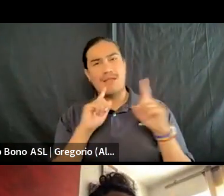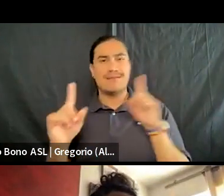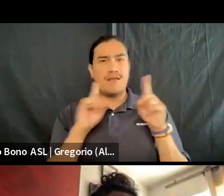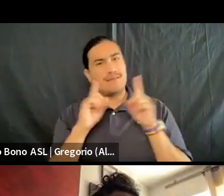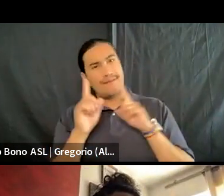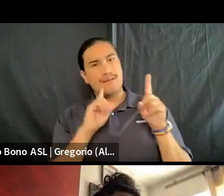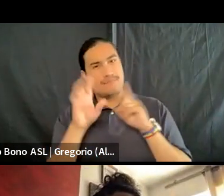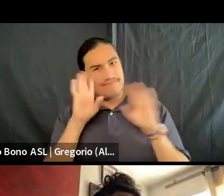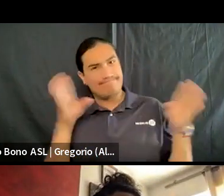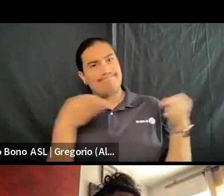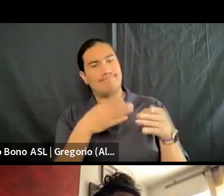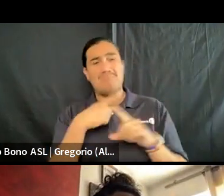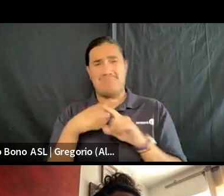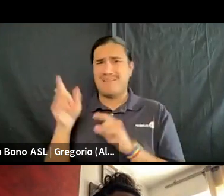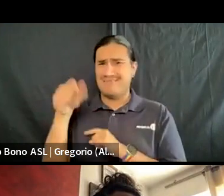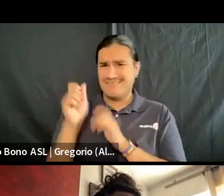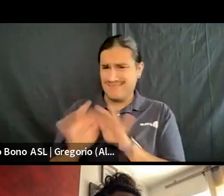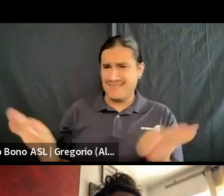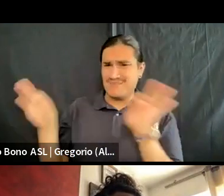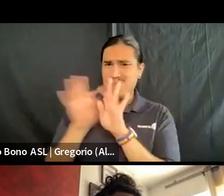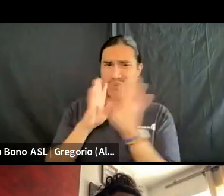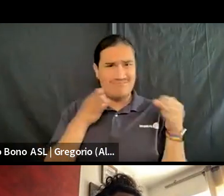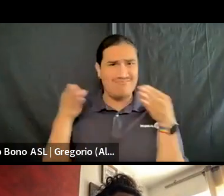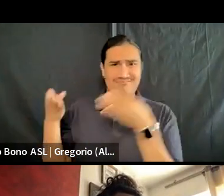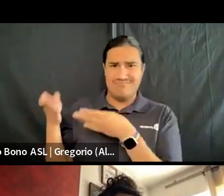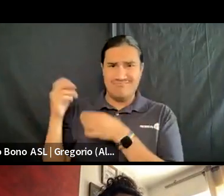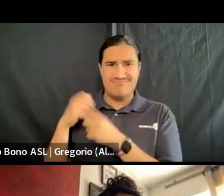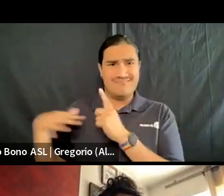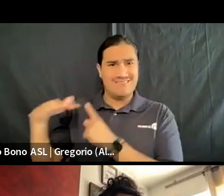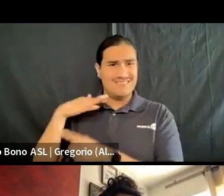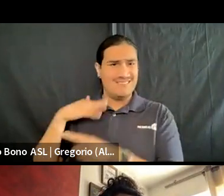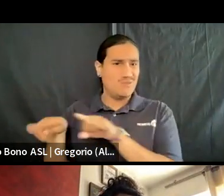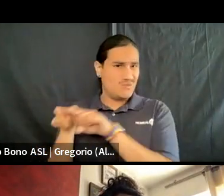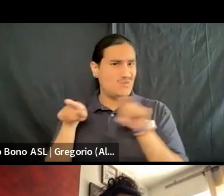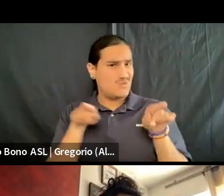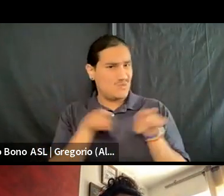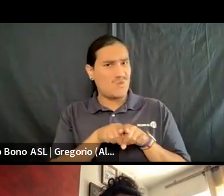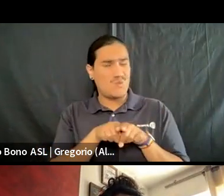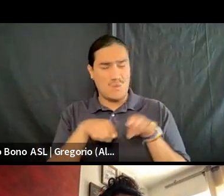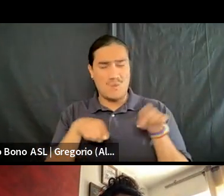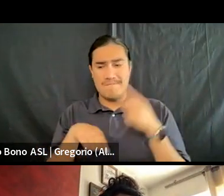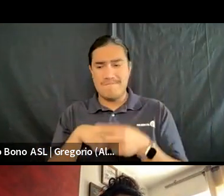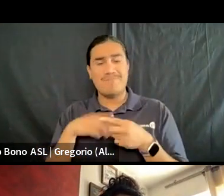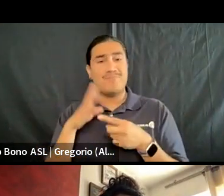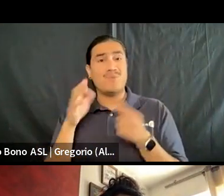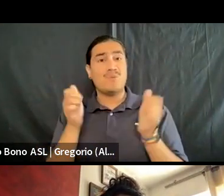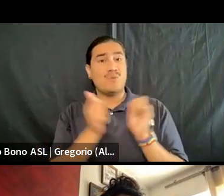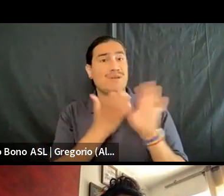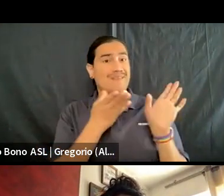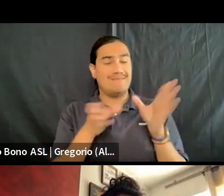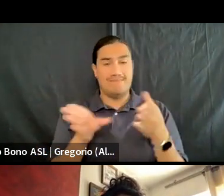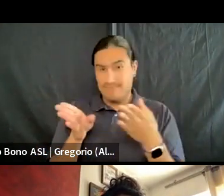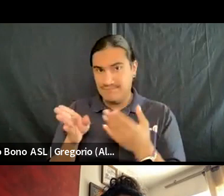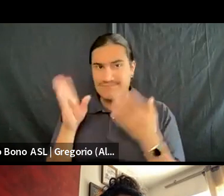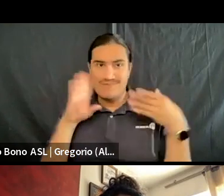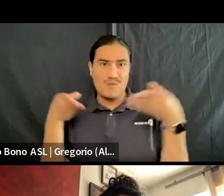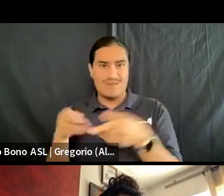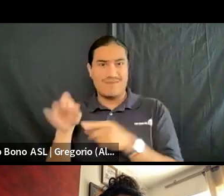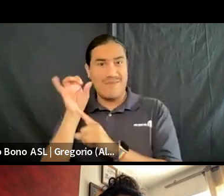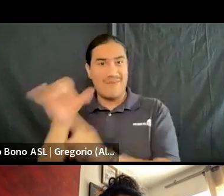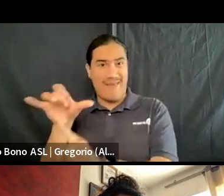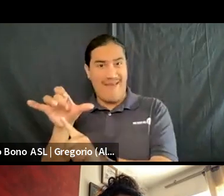but you know, it is important to create the scene. And just by switching it up a little bit and creating the